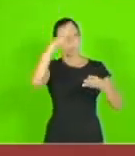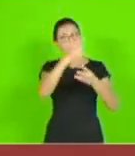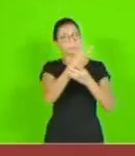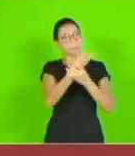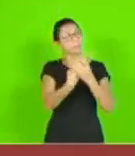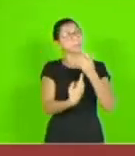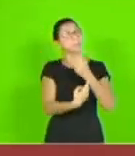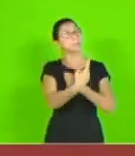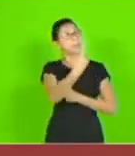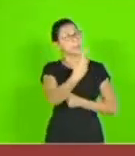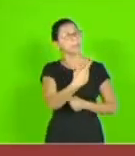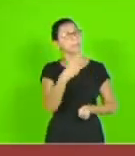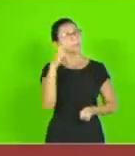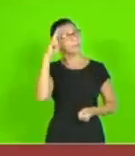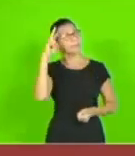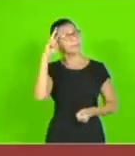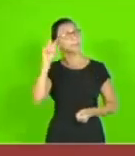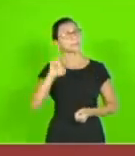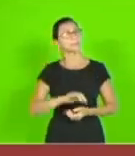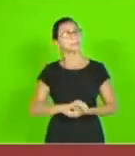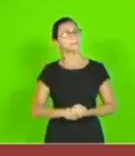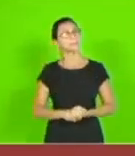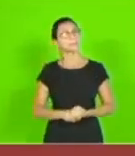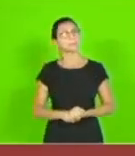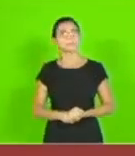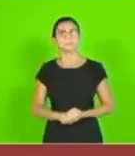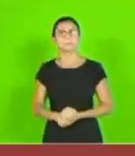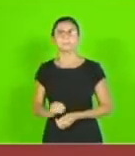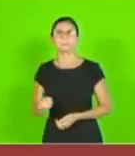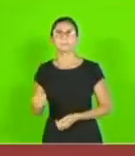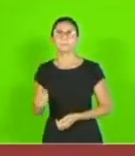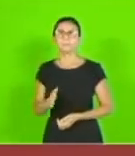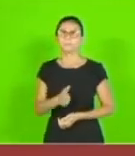The man. There was a certain man.